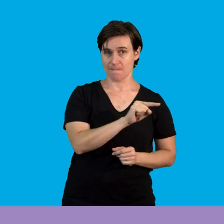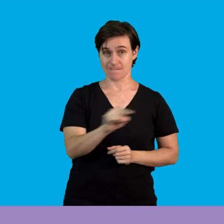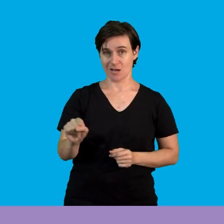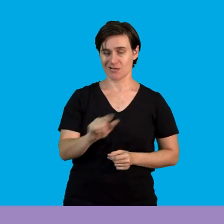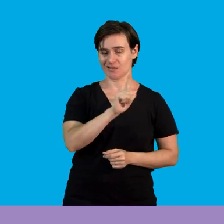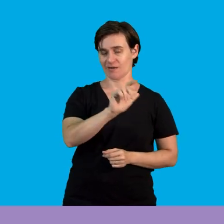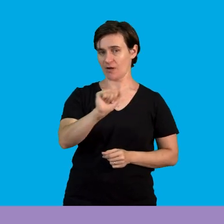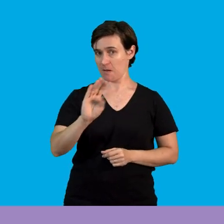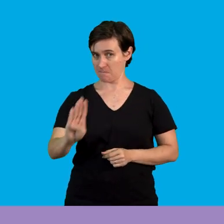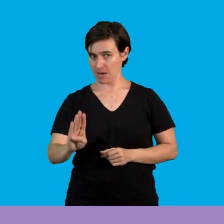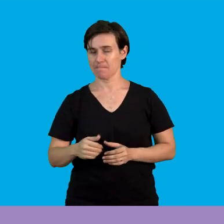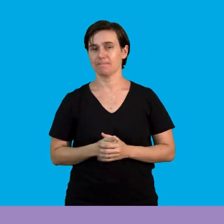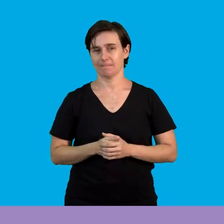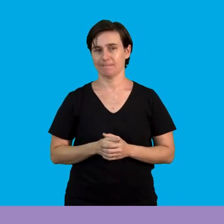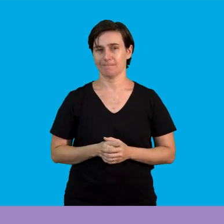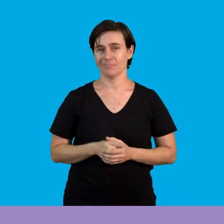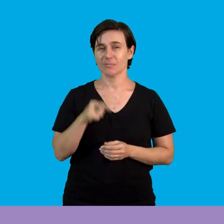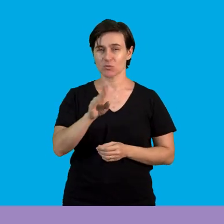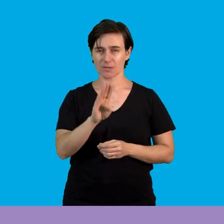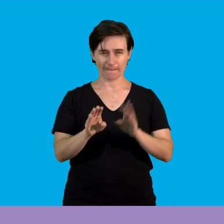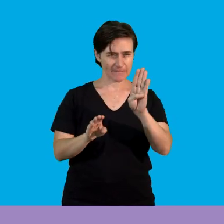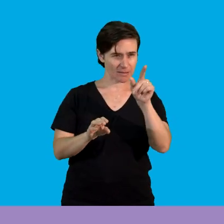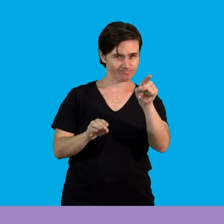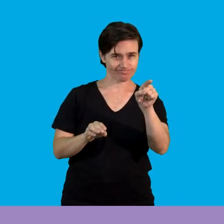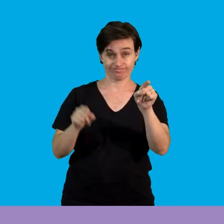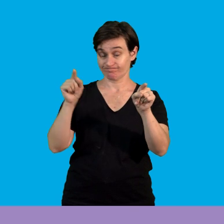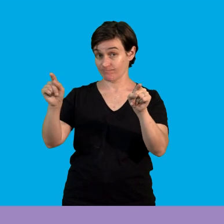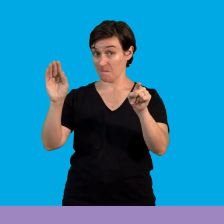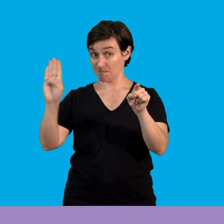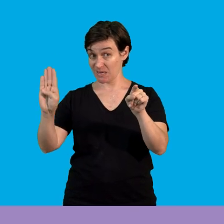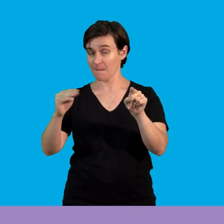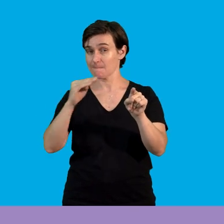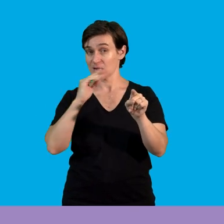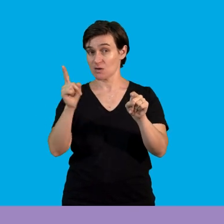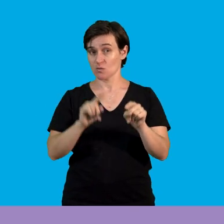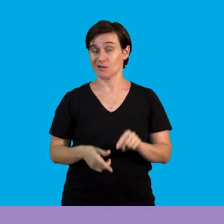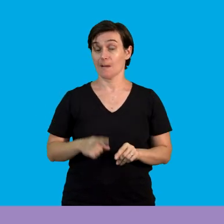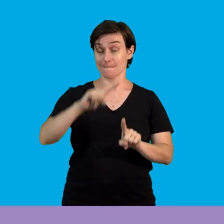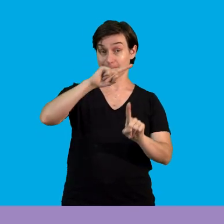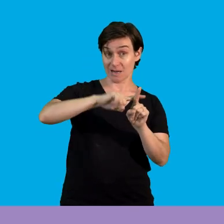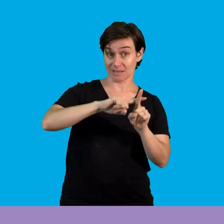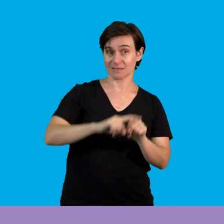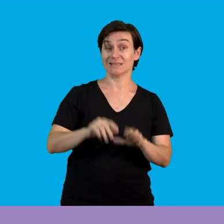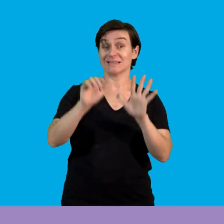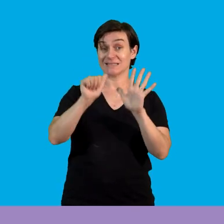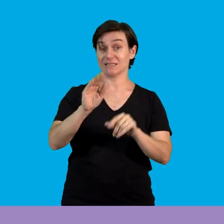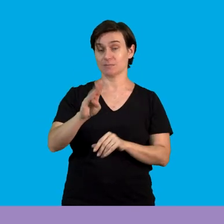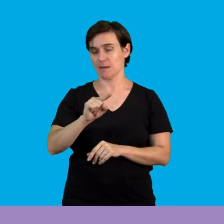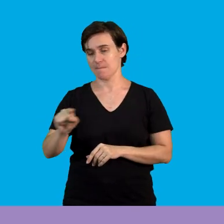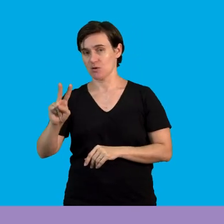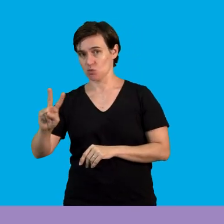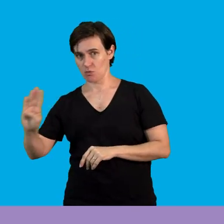5ab minus 7ab. And then there's b there and there's b there, so plus